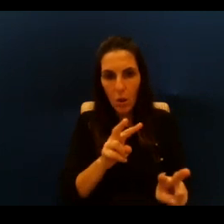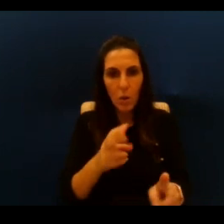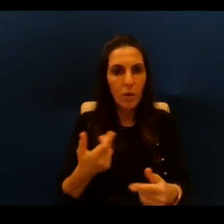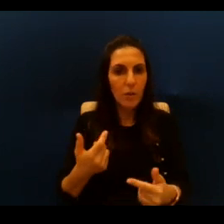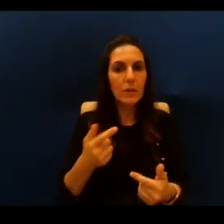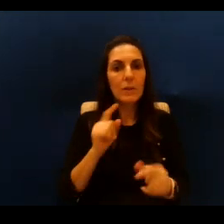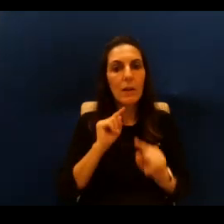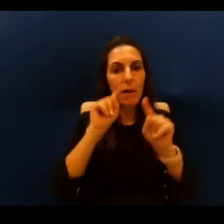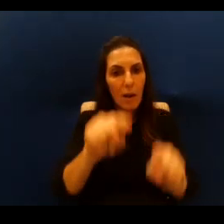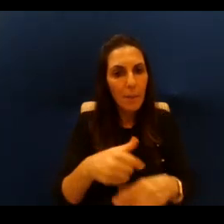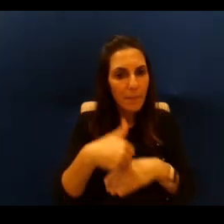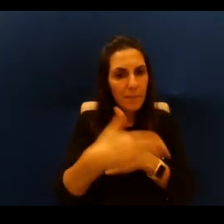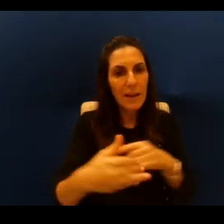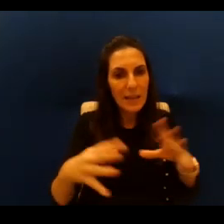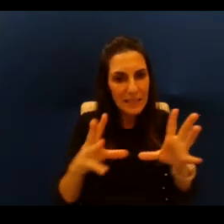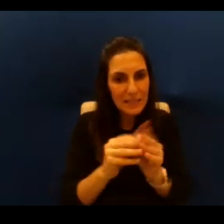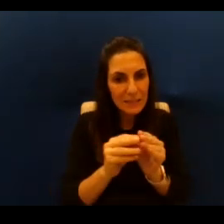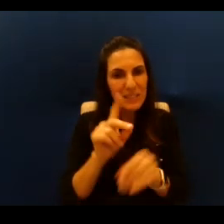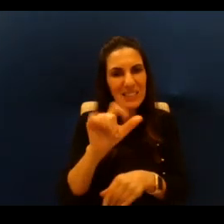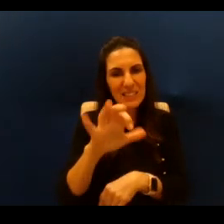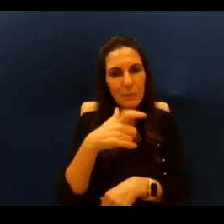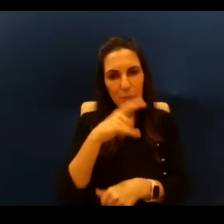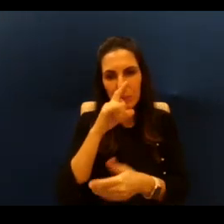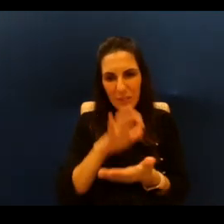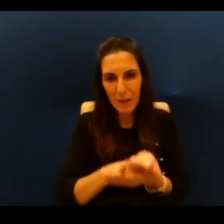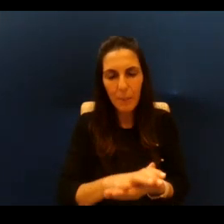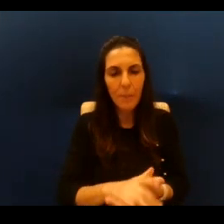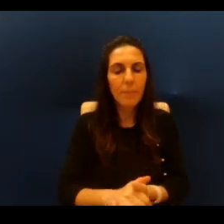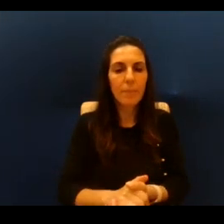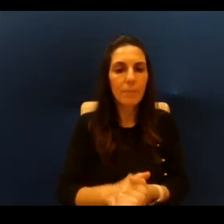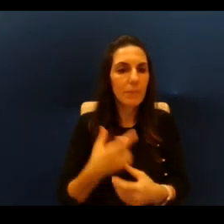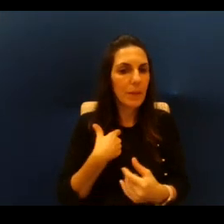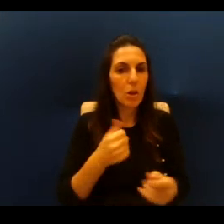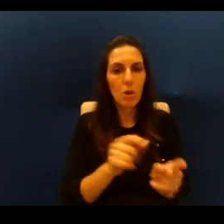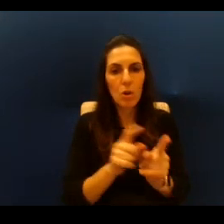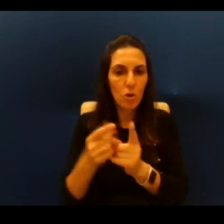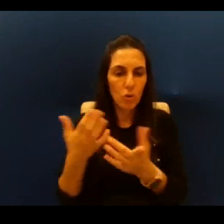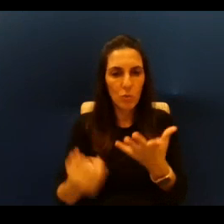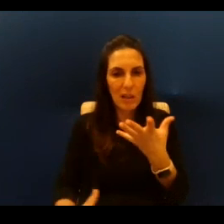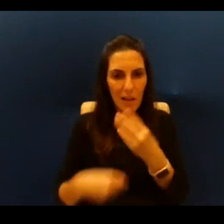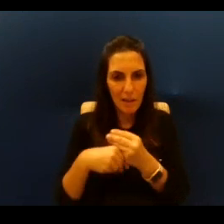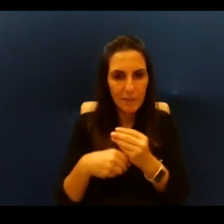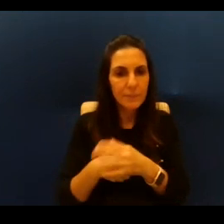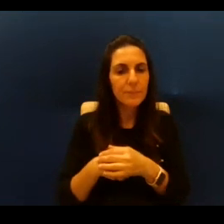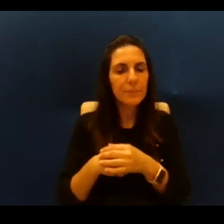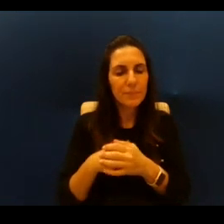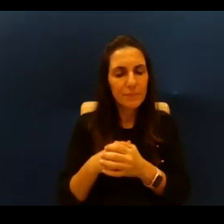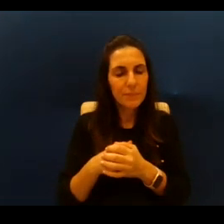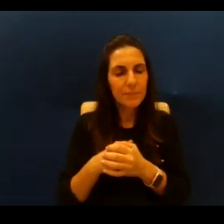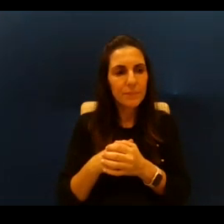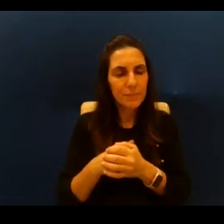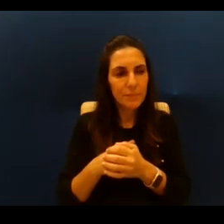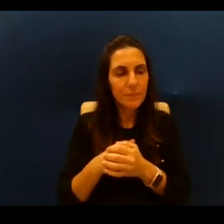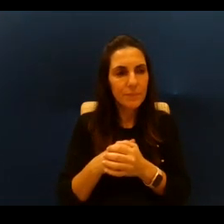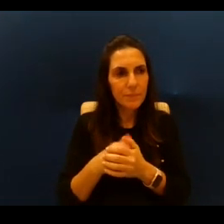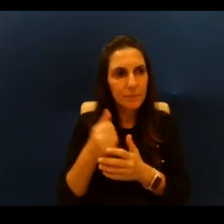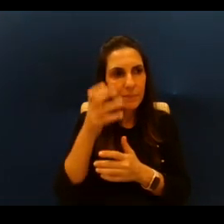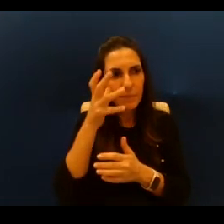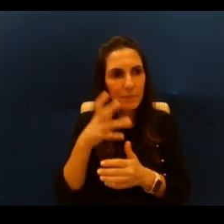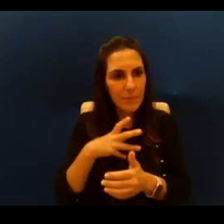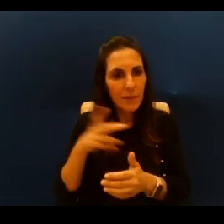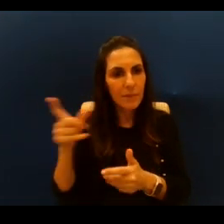next meeting in December, I believe. And I would also like to add that if the gentleman, if you can give me